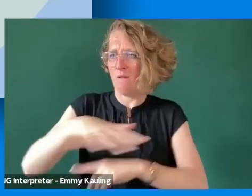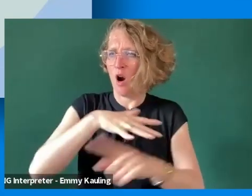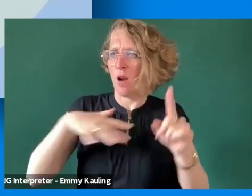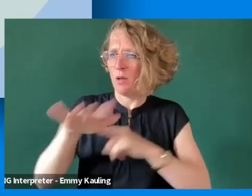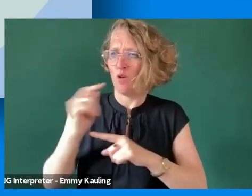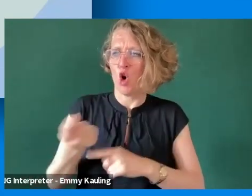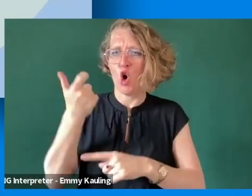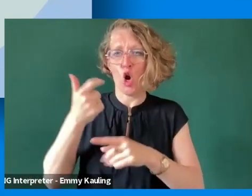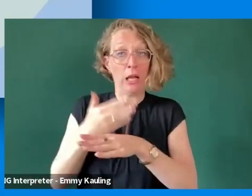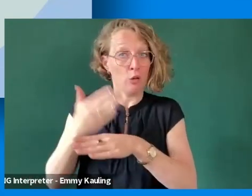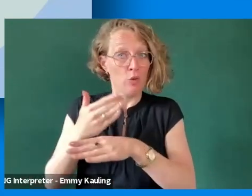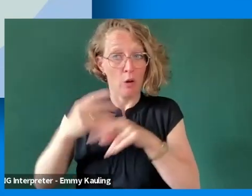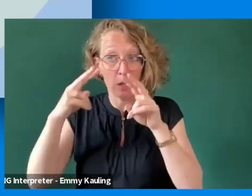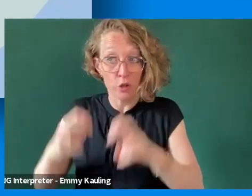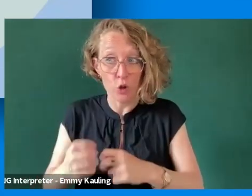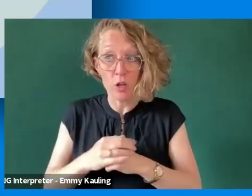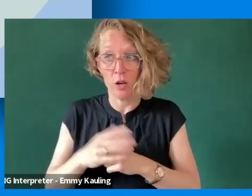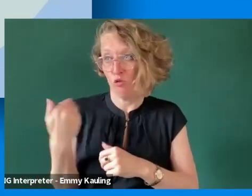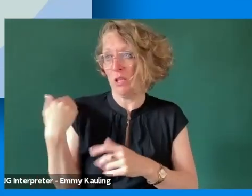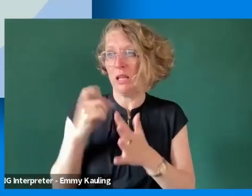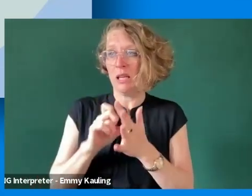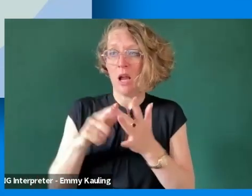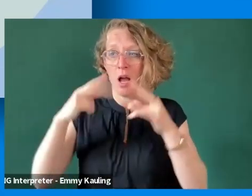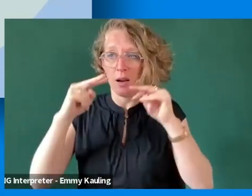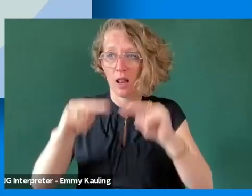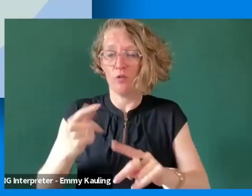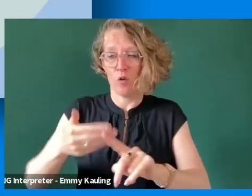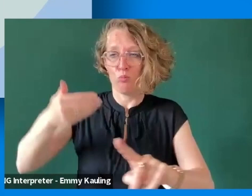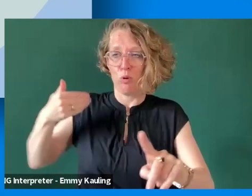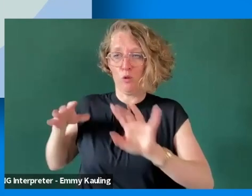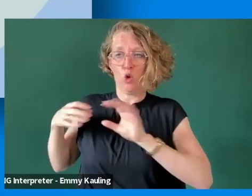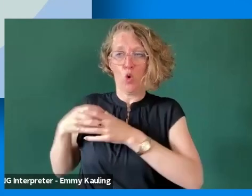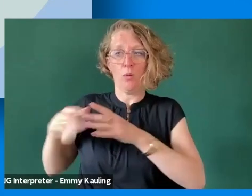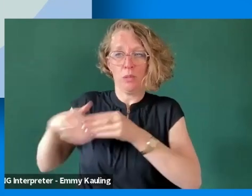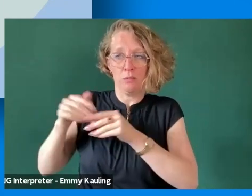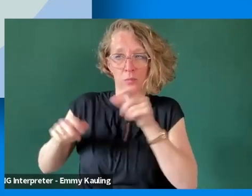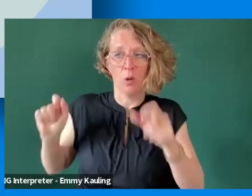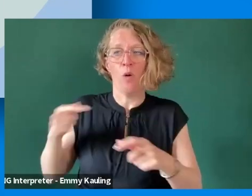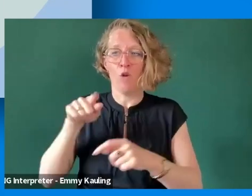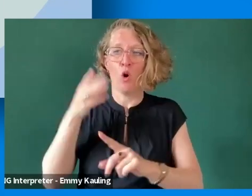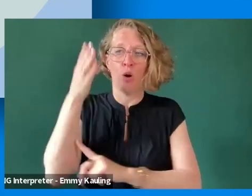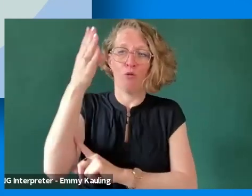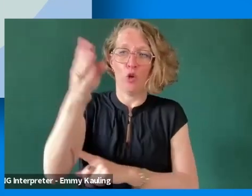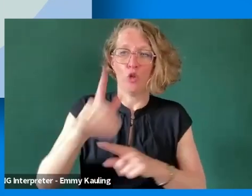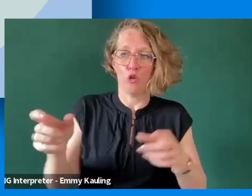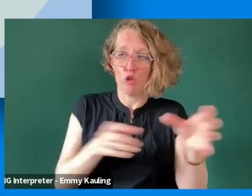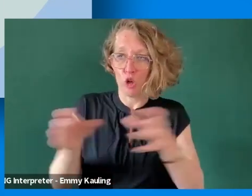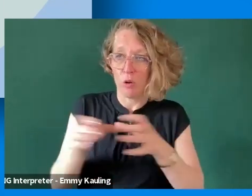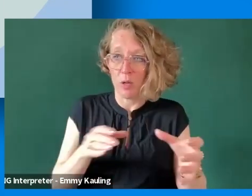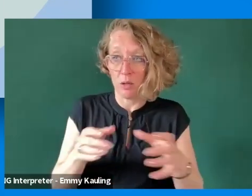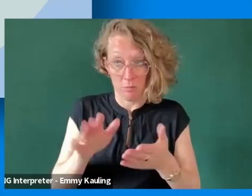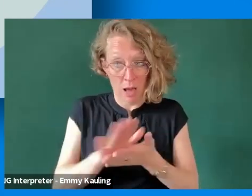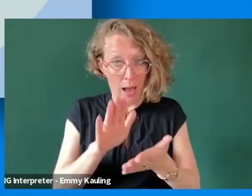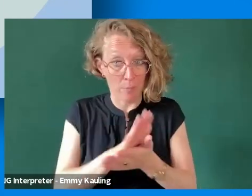researchers. I've recently run an EDI analysis of previous cohort participants to inform future recruitment. Would you be happy to